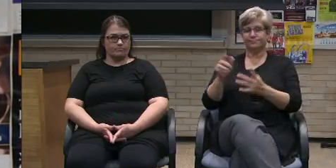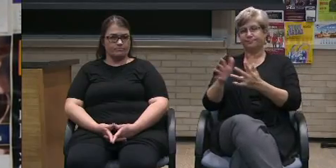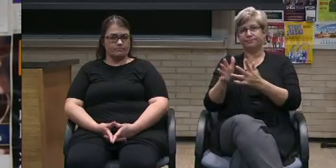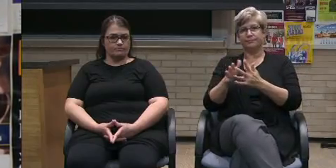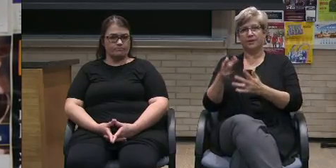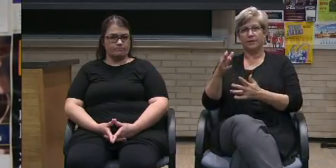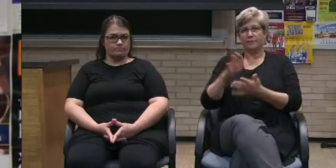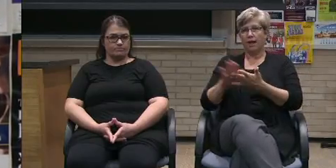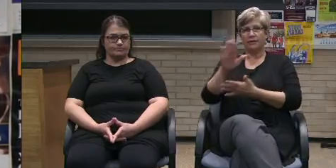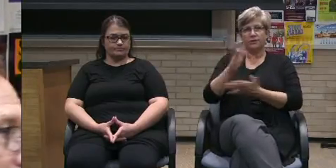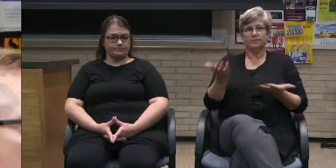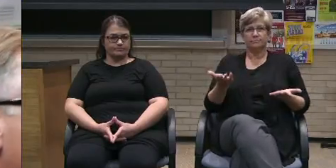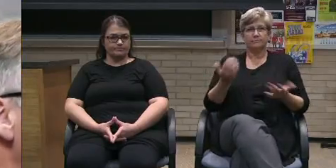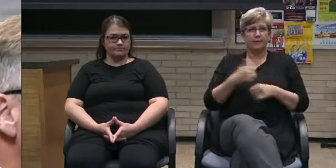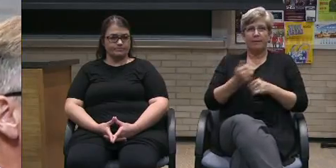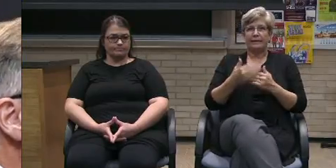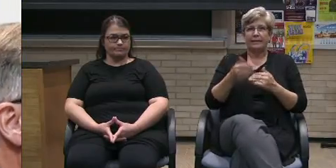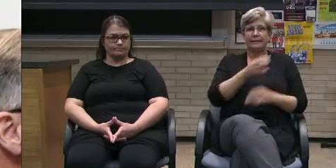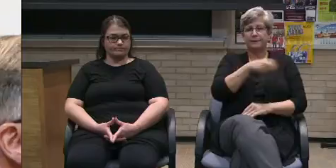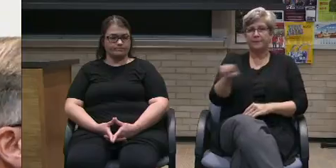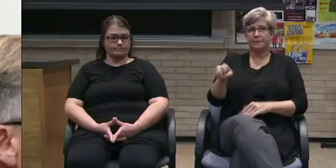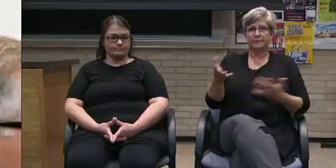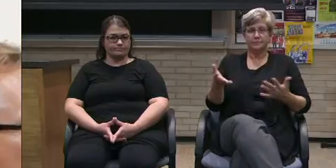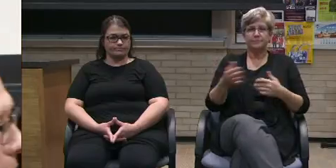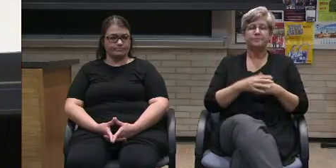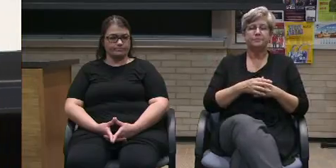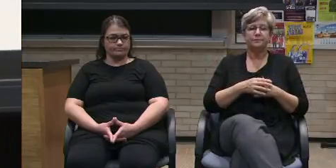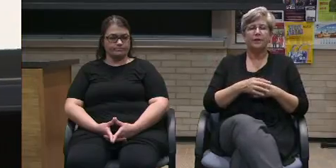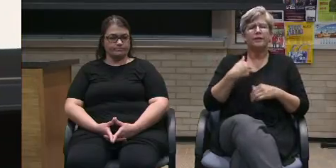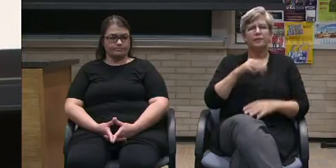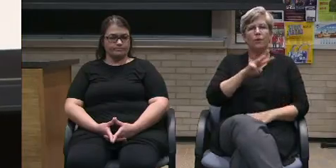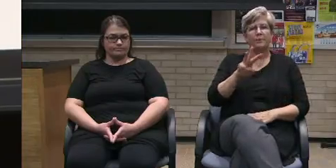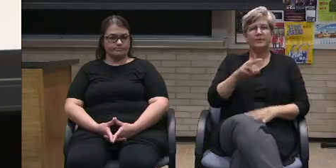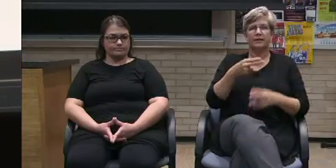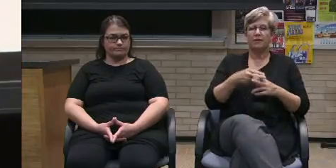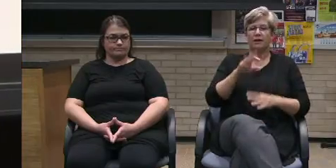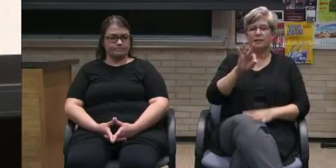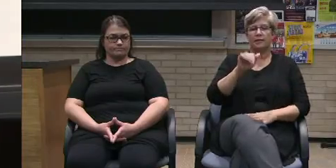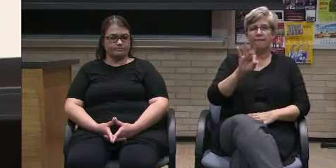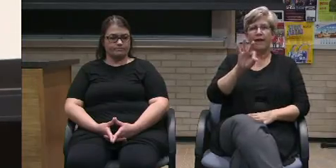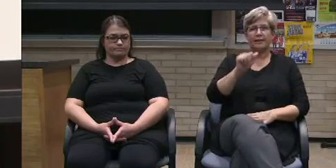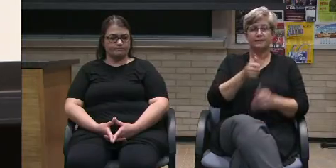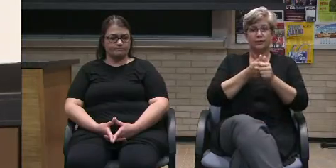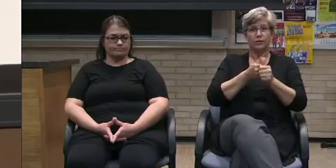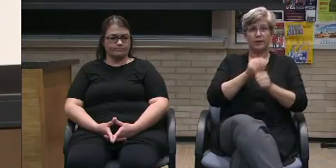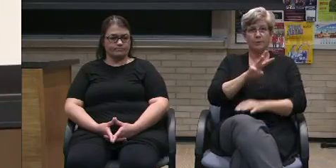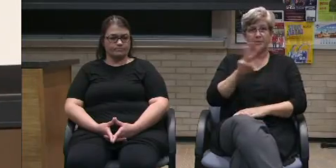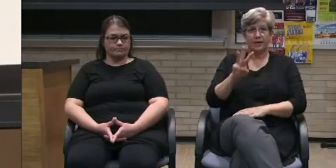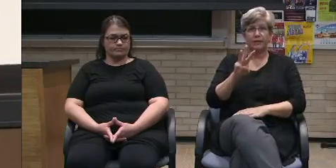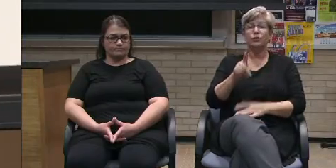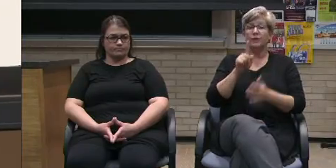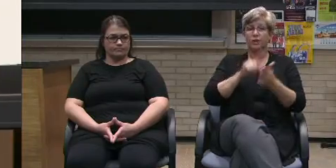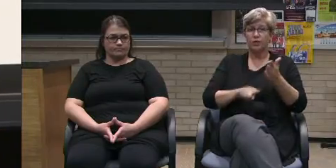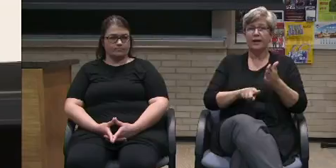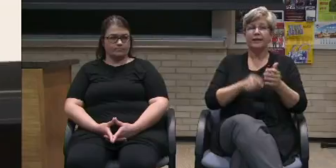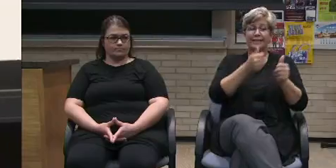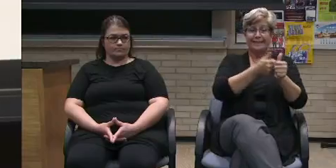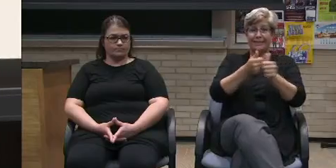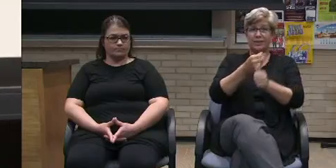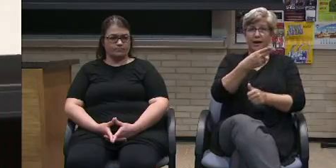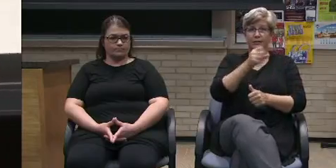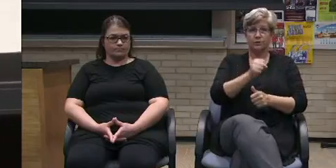going. That's what's happening. There's a website, the FAFSA tracking website, where you can check by high school their FAFSA